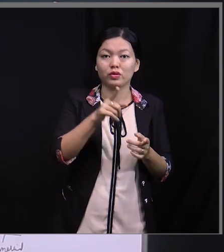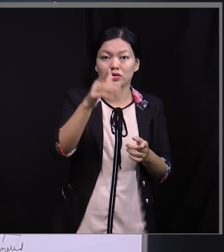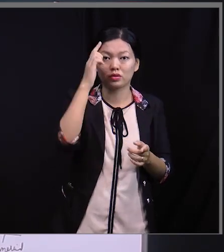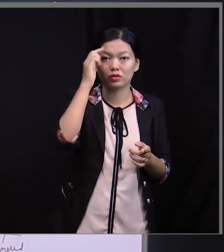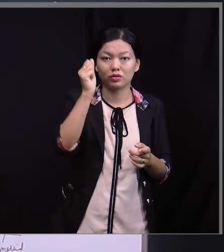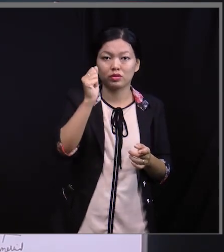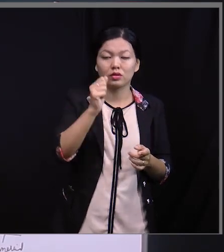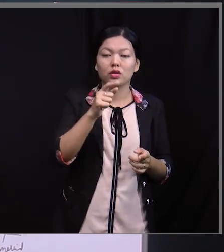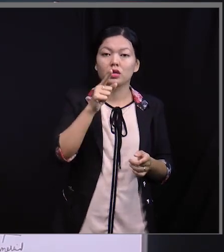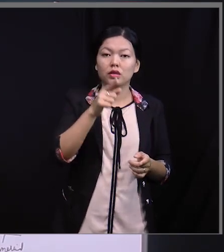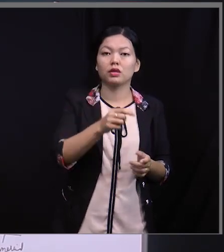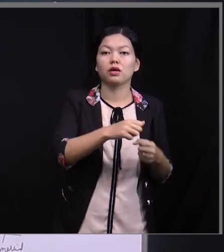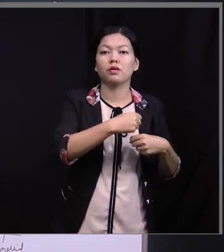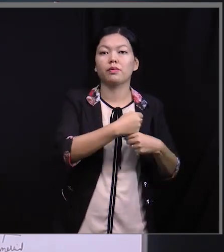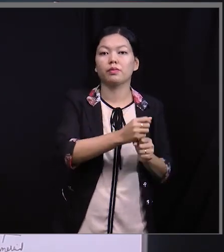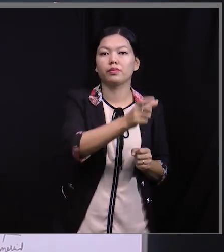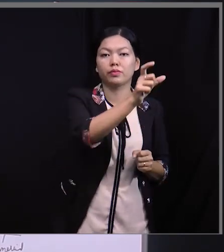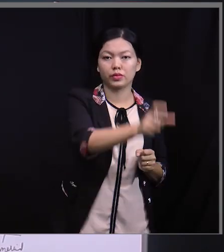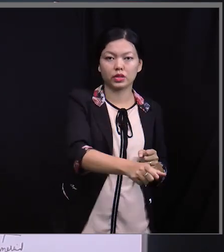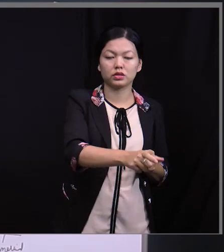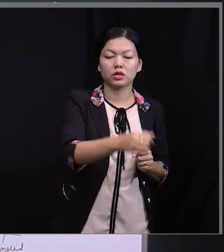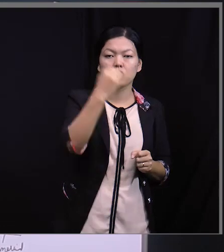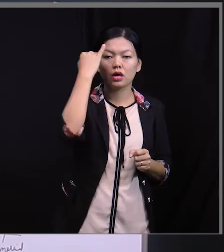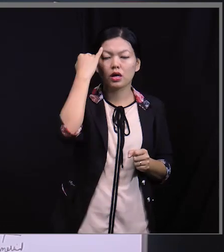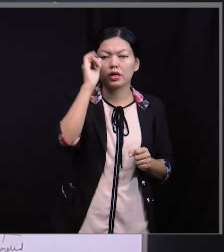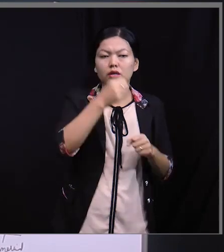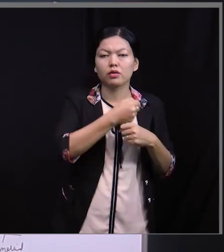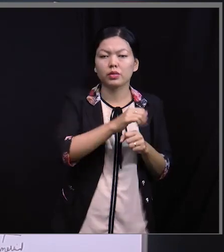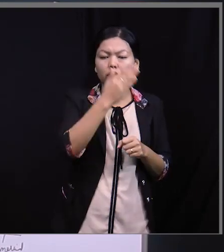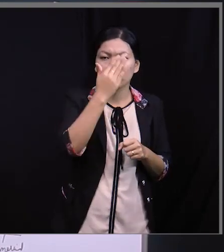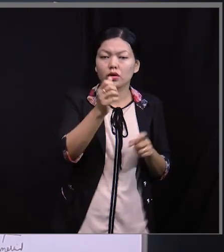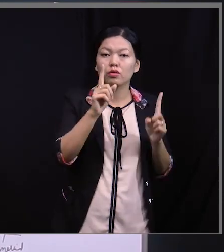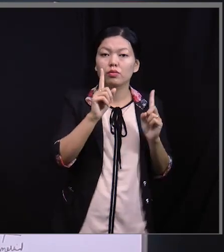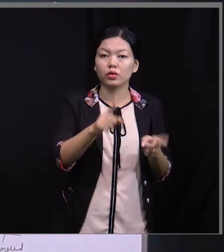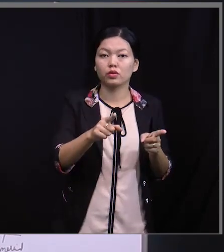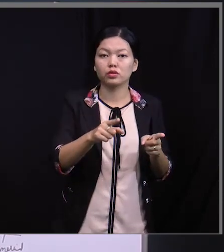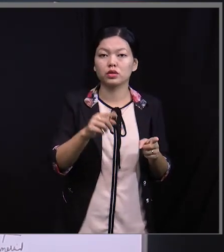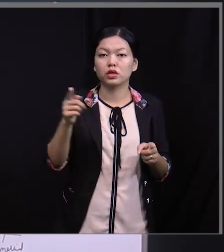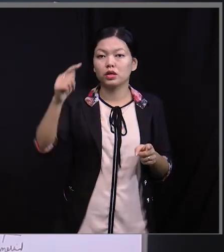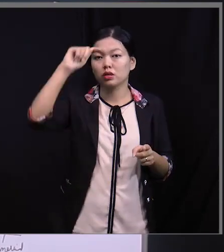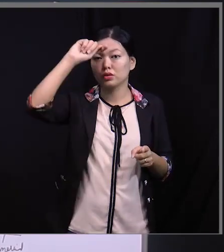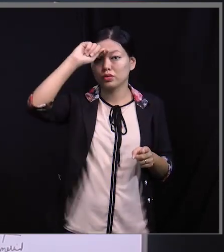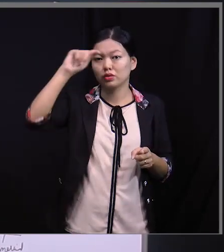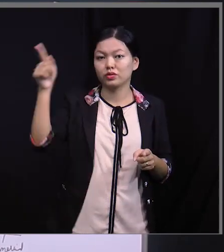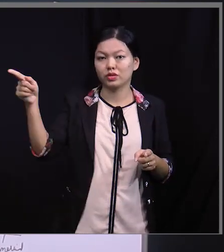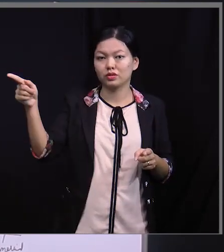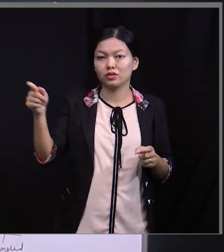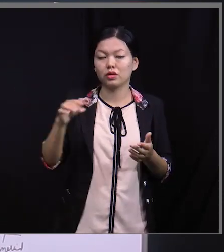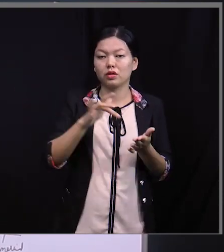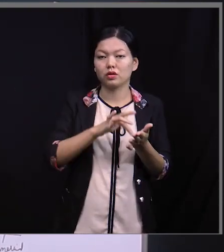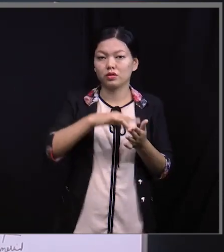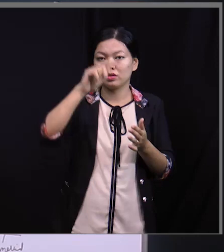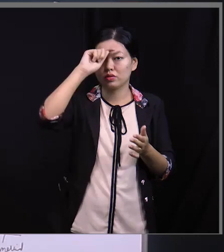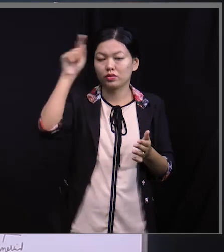So Kashan Bhai Patel came up with this idea of making a cheap detergent which will help